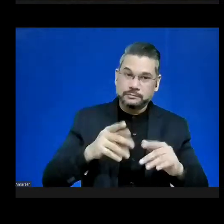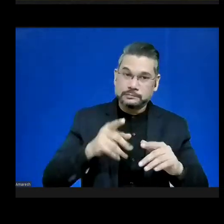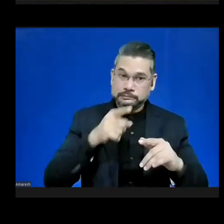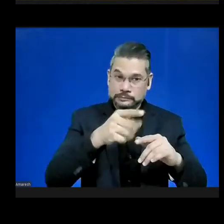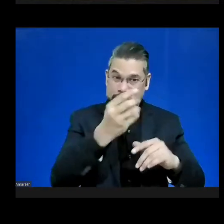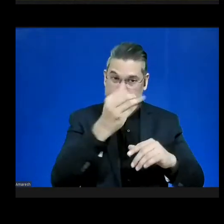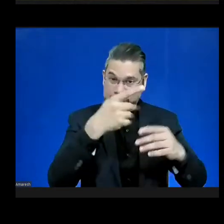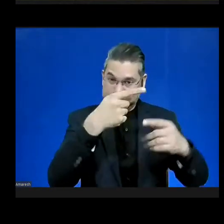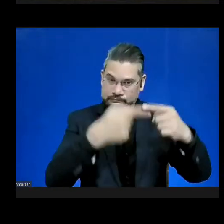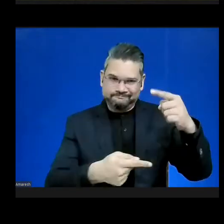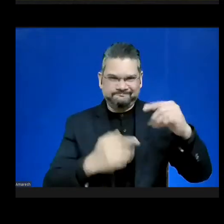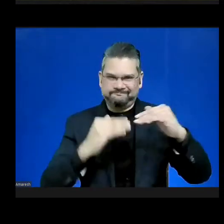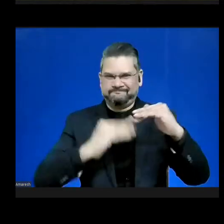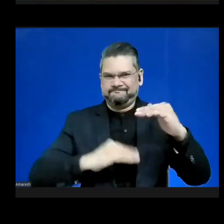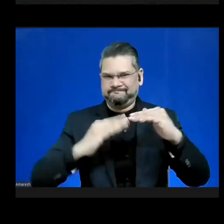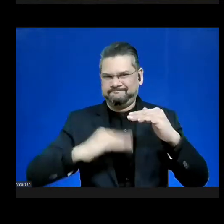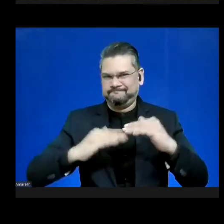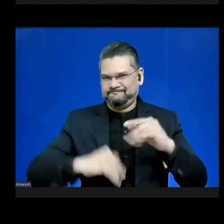into it.